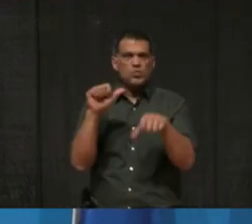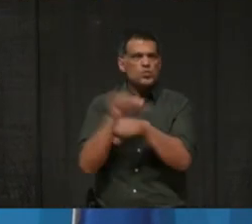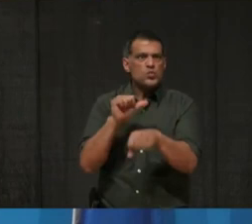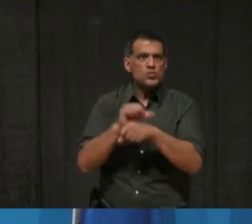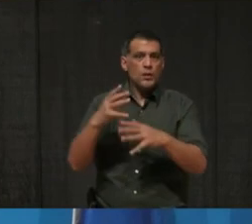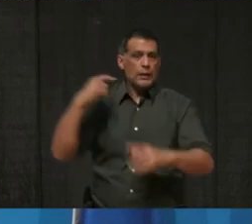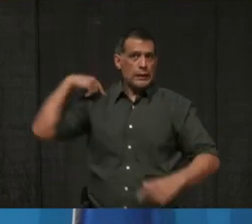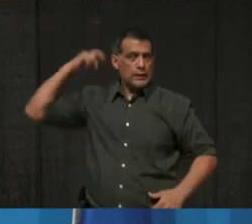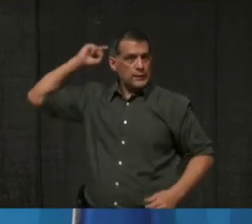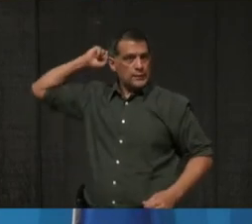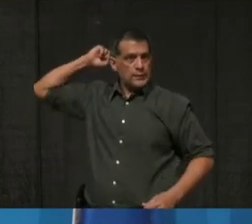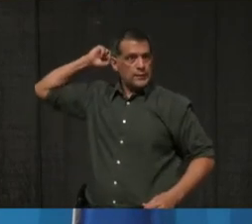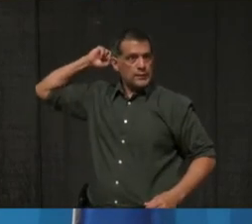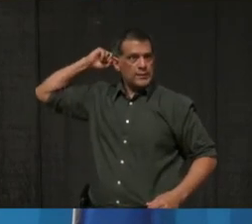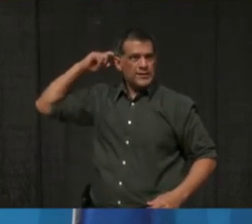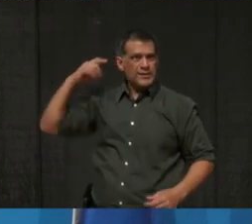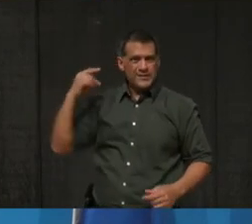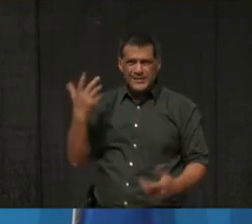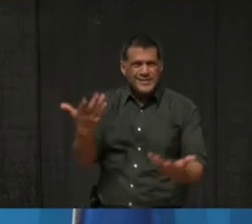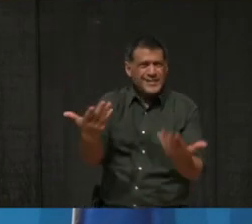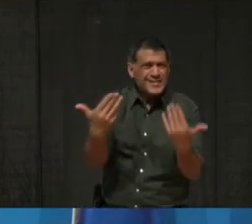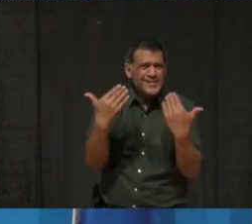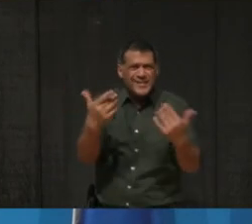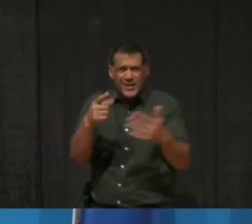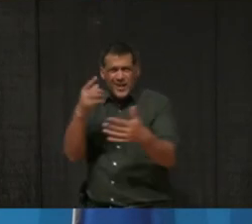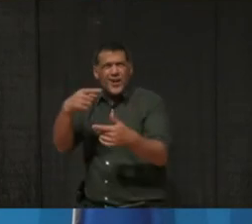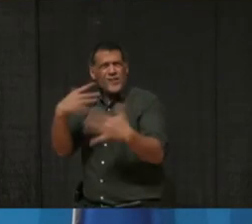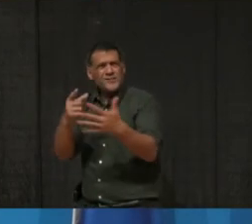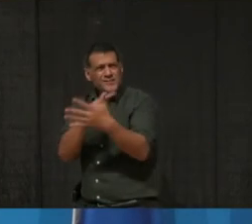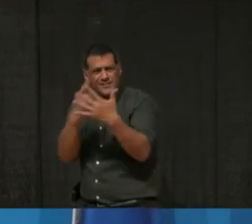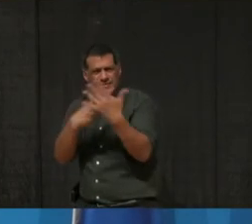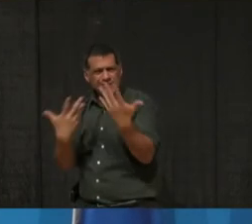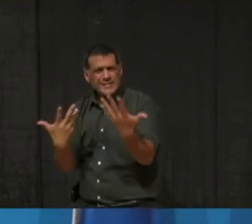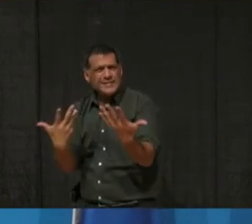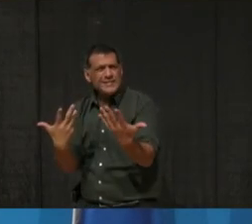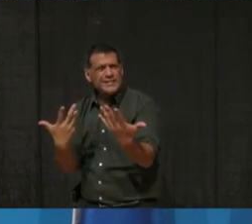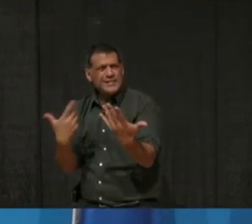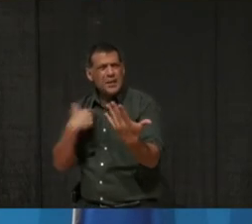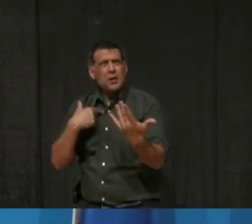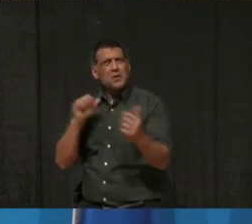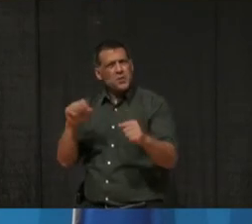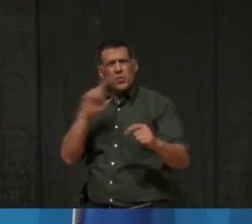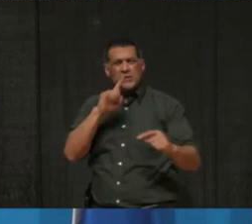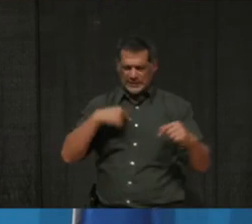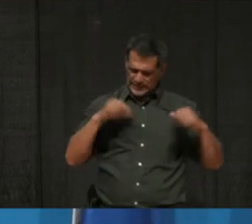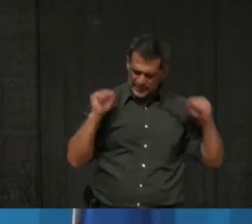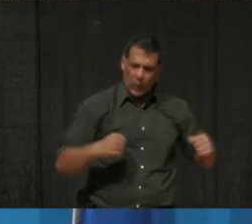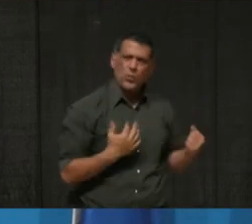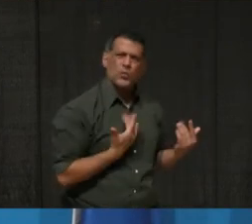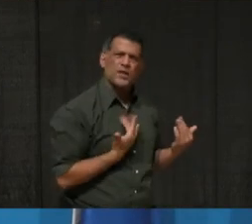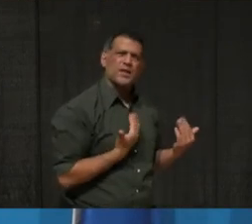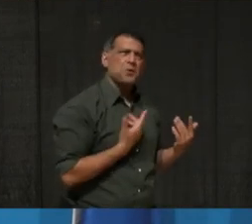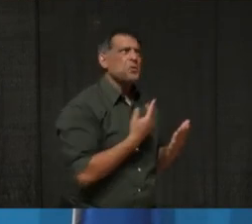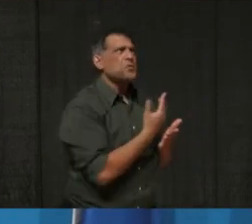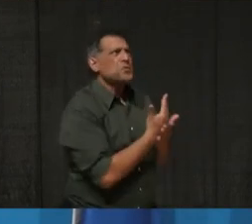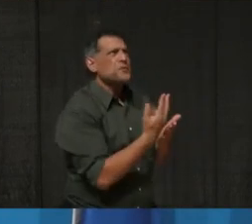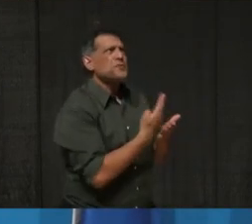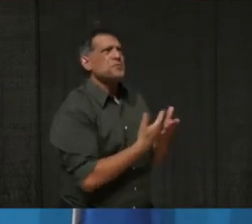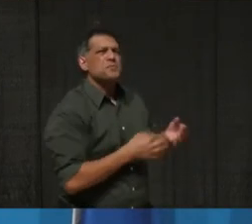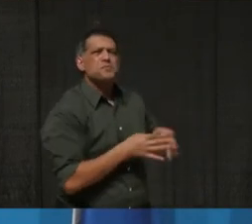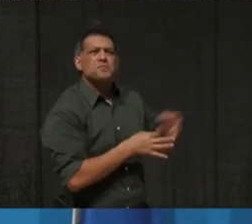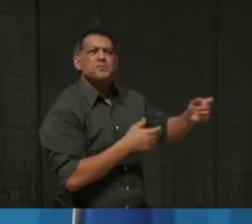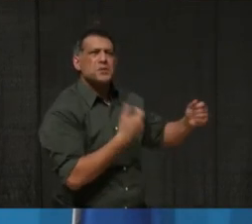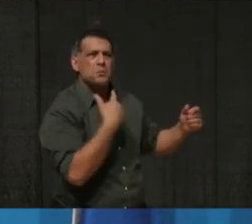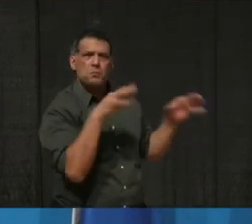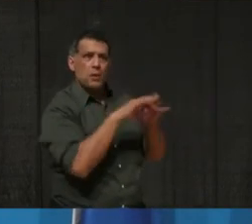X, Y, or Z just for the moment, or can it wait just 2 to 4 weeks while transmission levels come down in our community? It's by